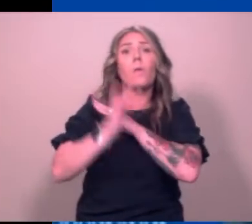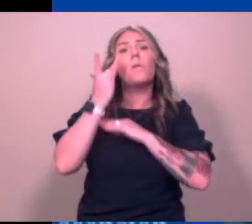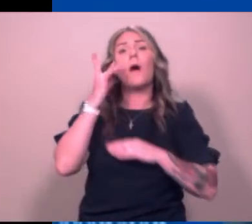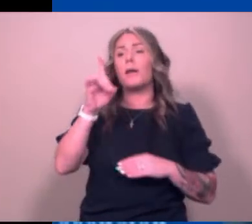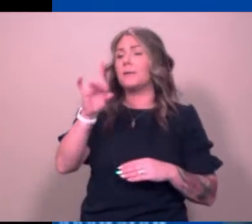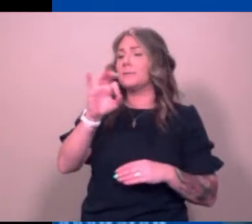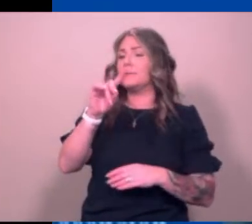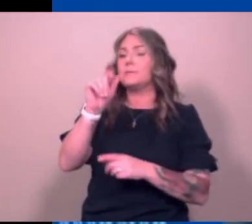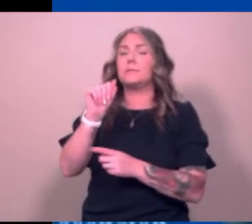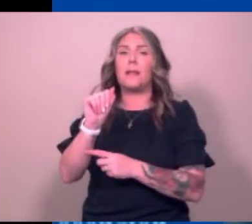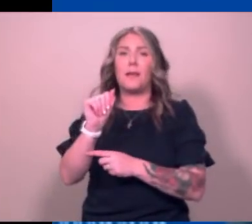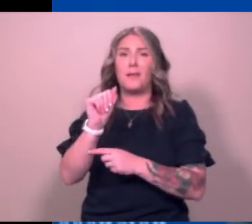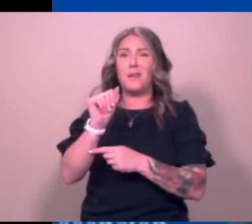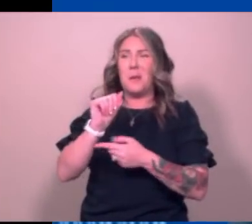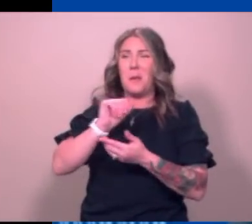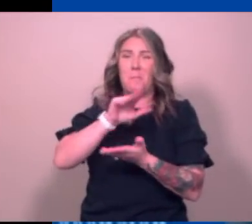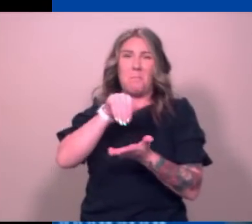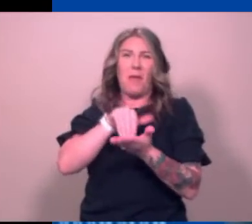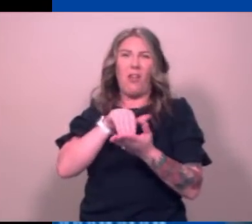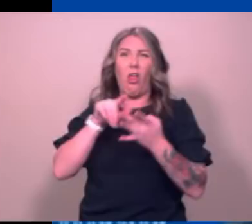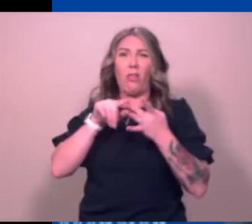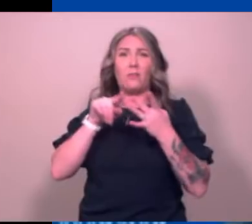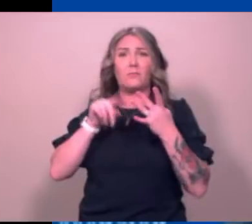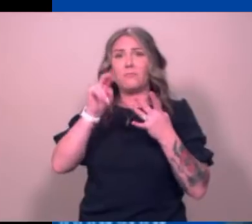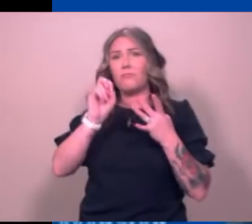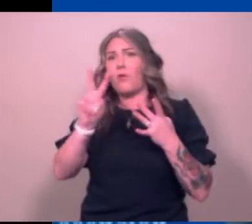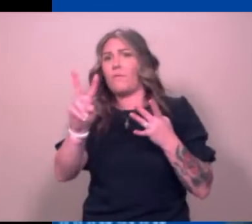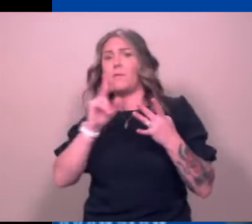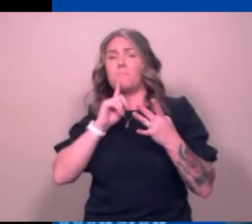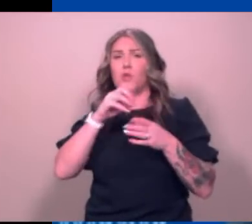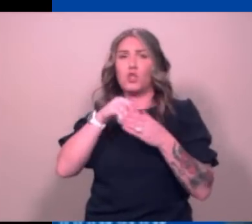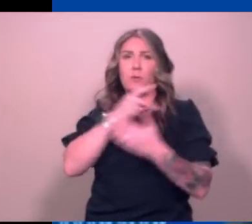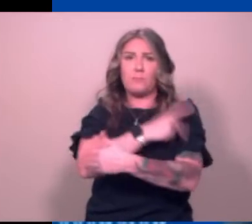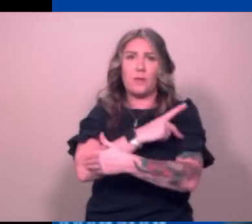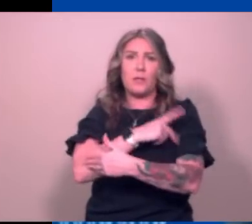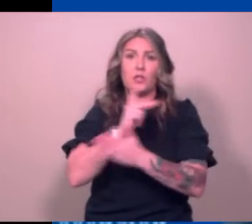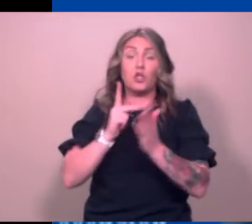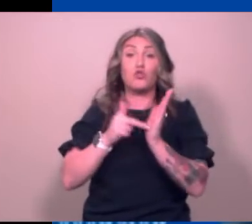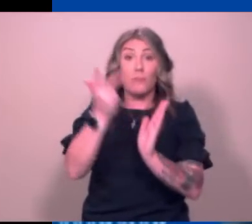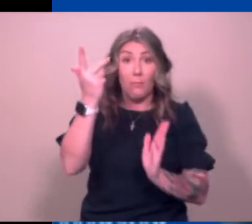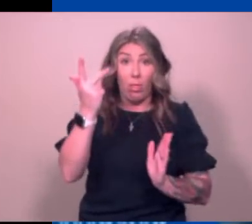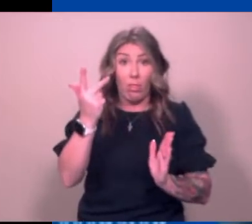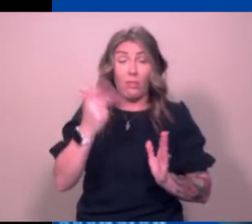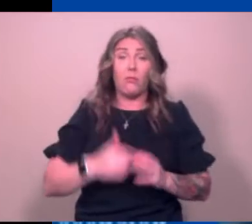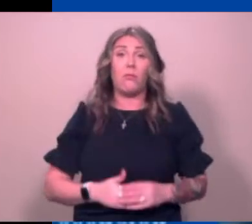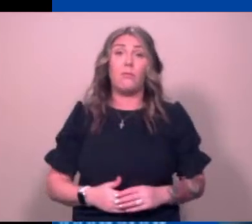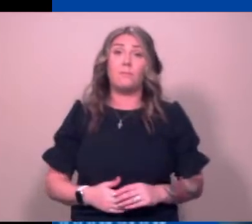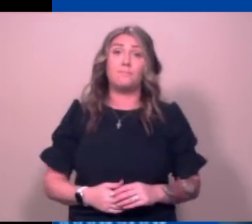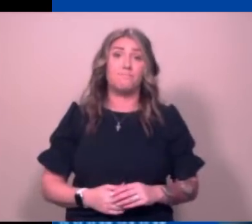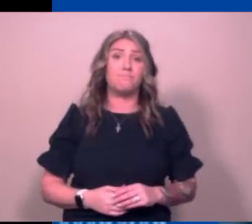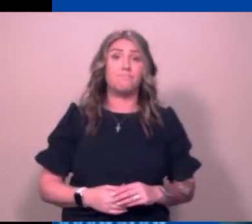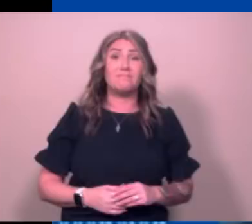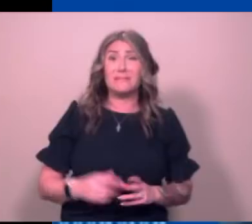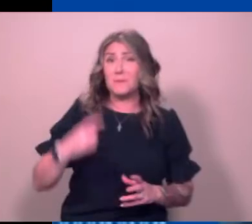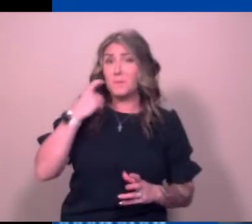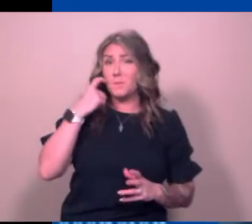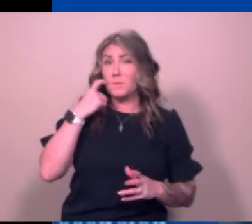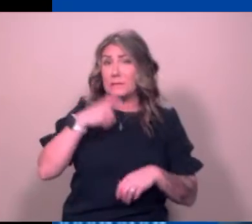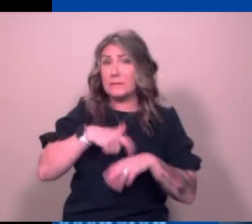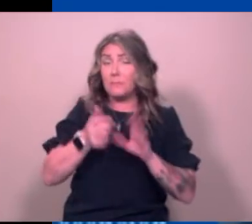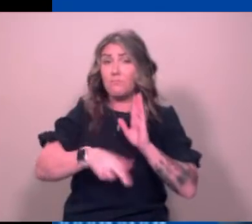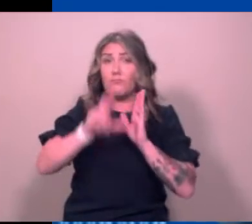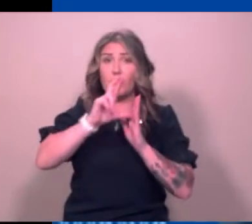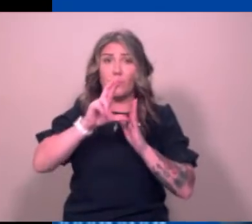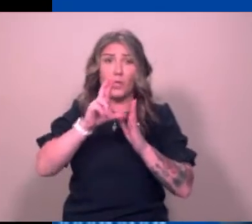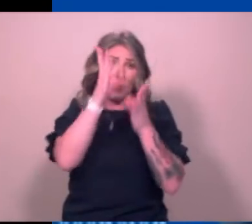but since mid-November, we've noticed that our inpatient census has tripled. And the last time we reviewed our